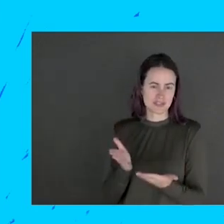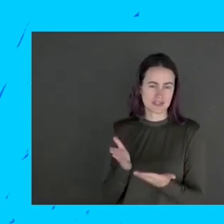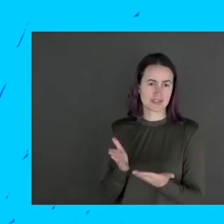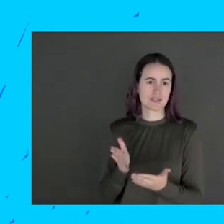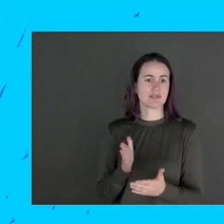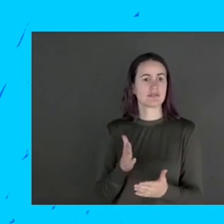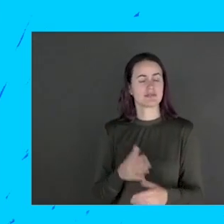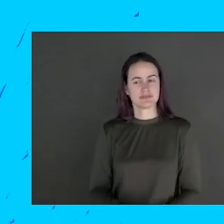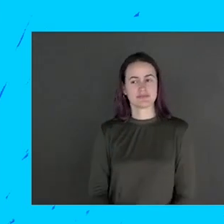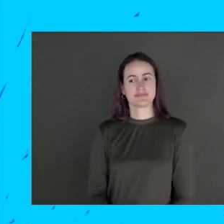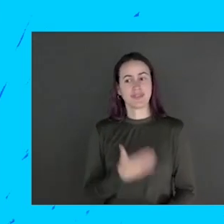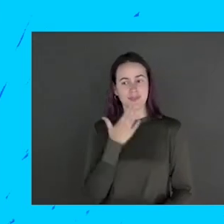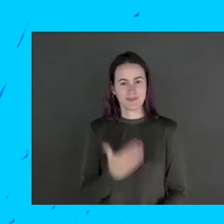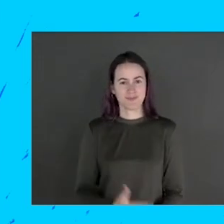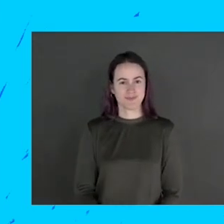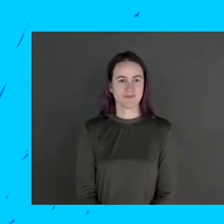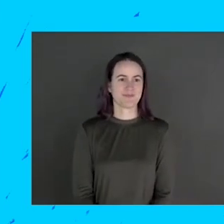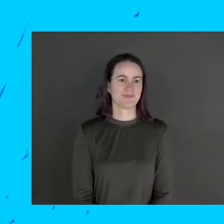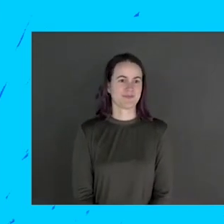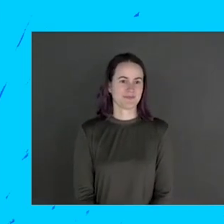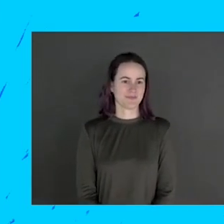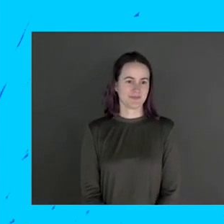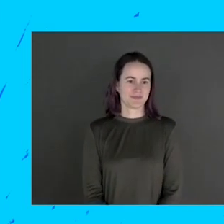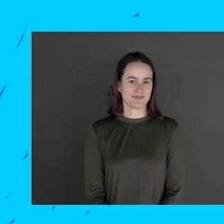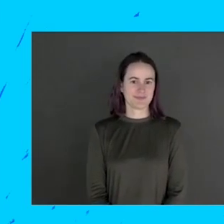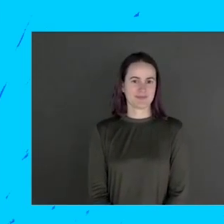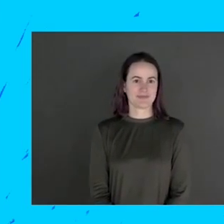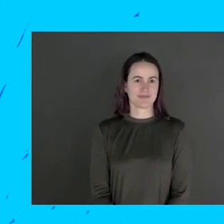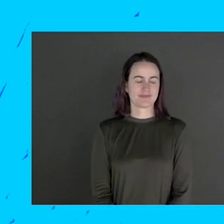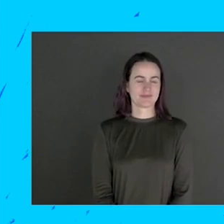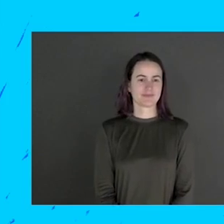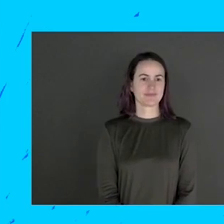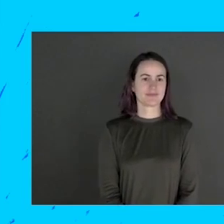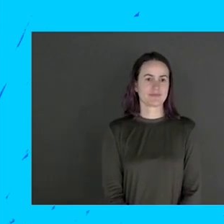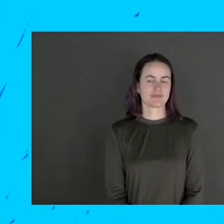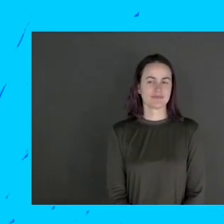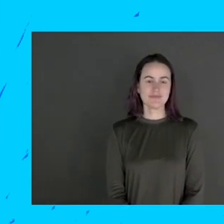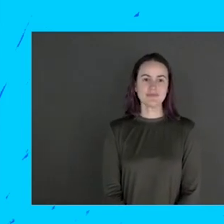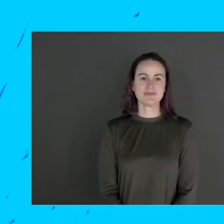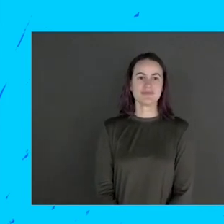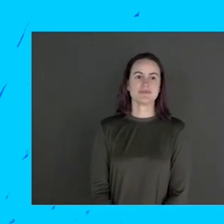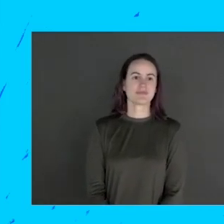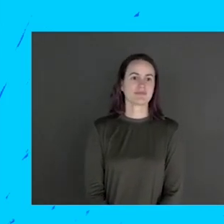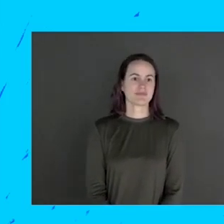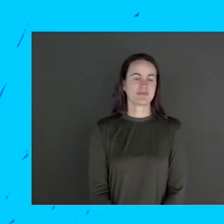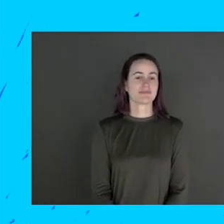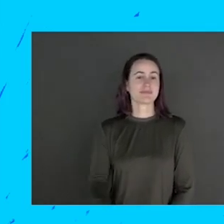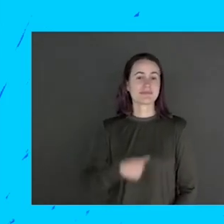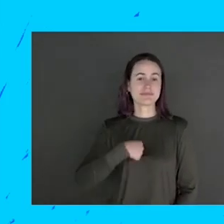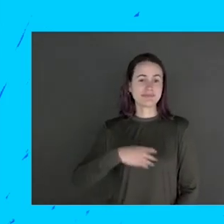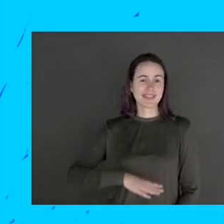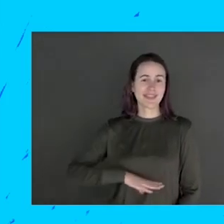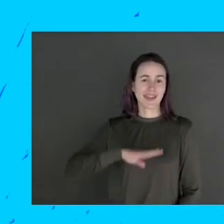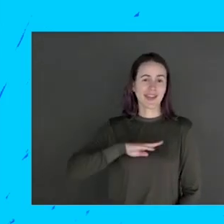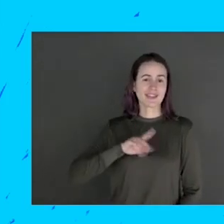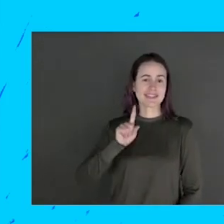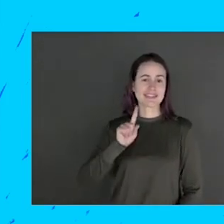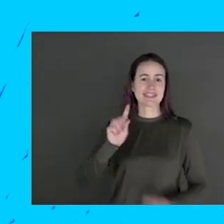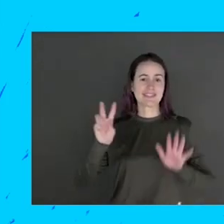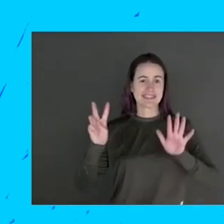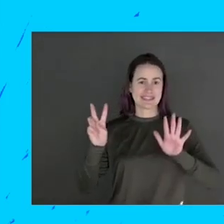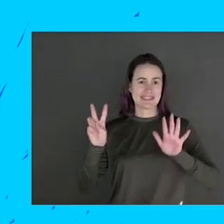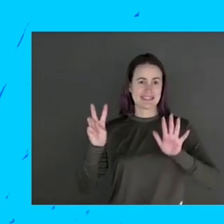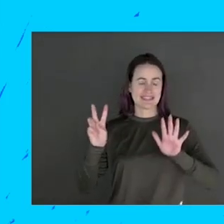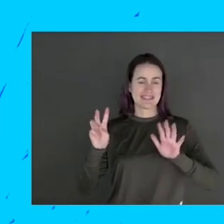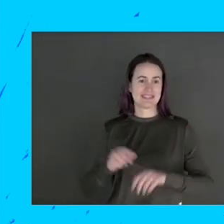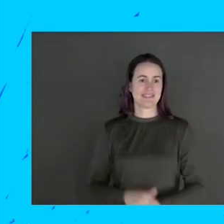you. My name is Agbosi Victoria Ugoma. I am 17 years old. I live at Afikpo